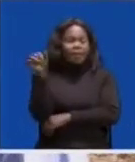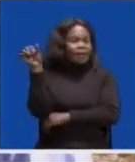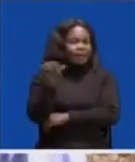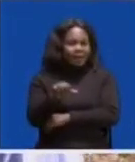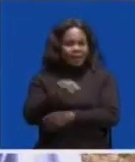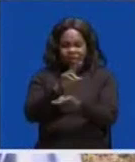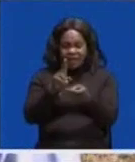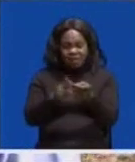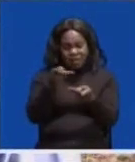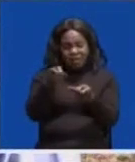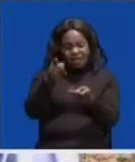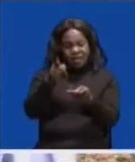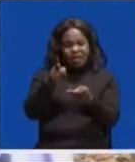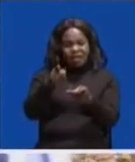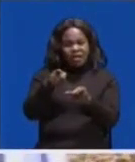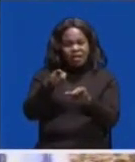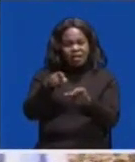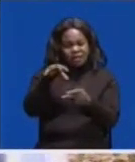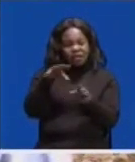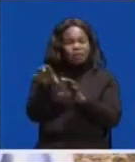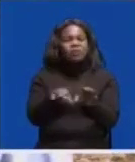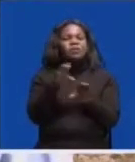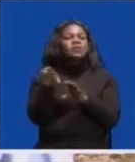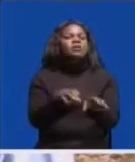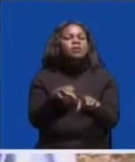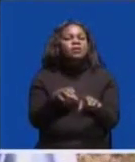murimbo akachitamwa noyu ndiro mbabo